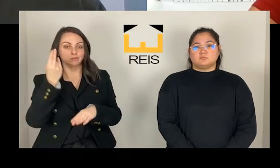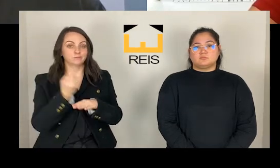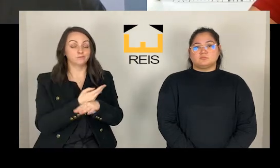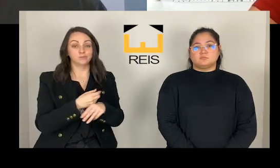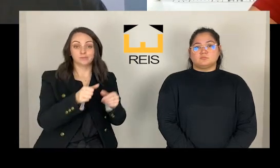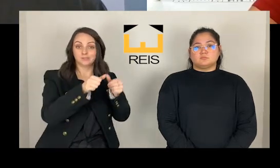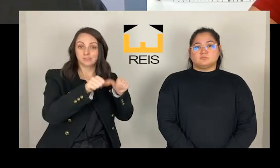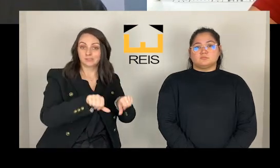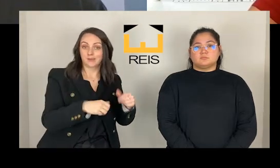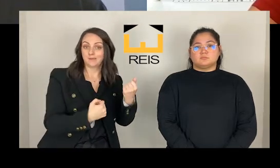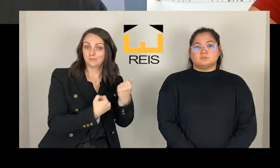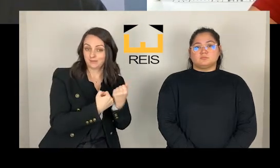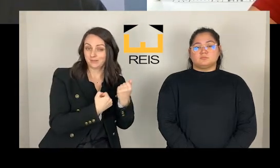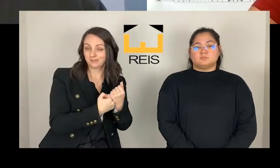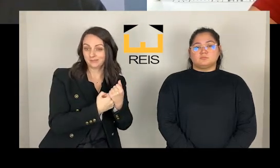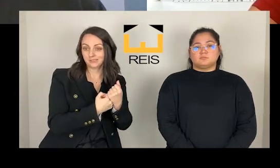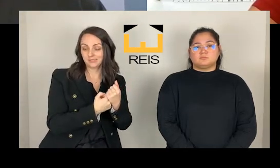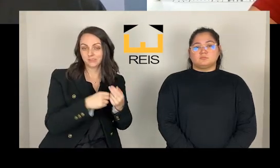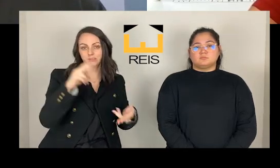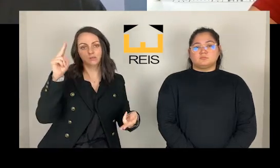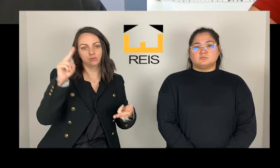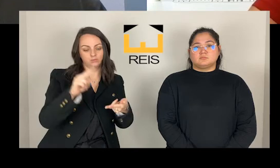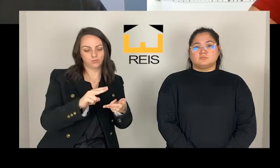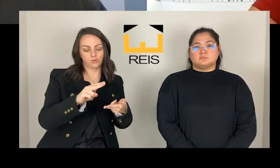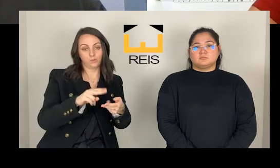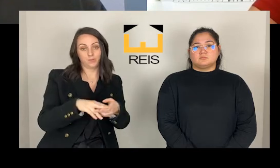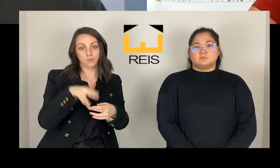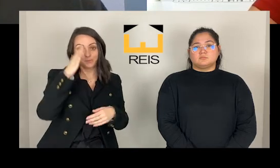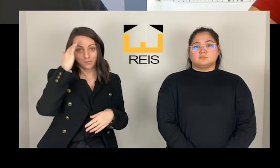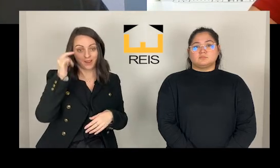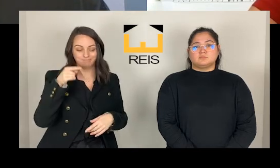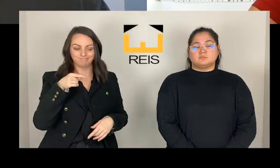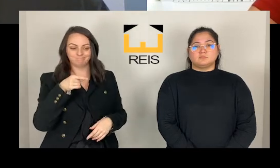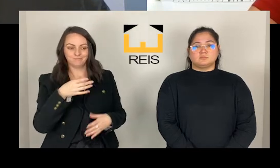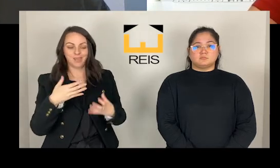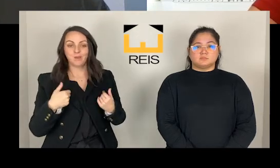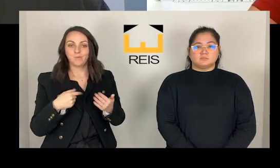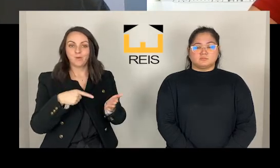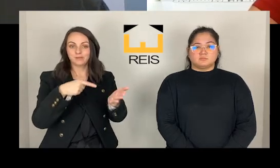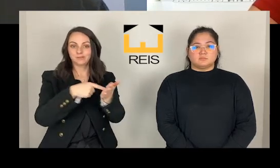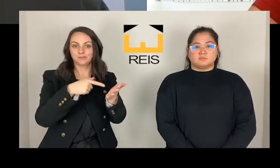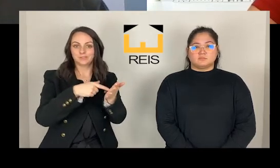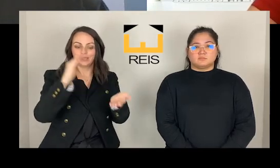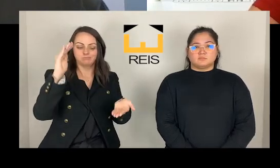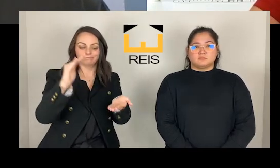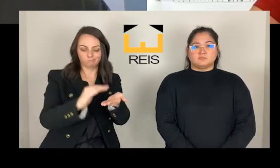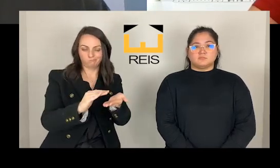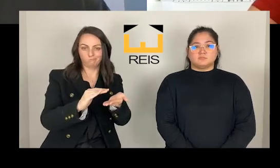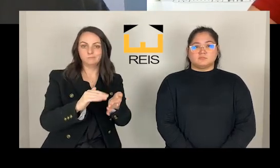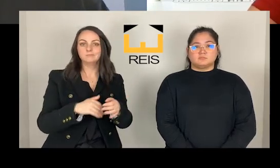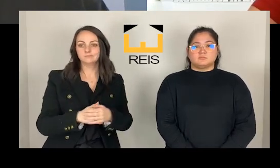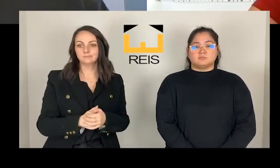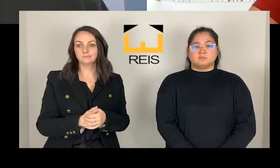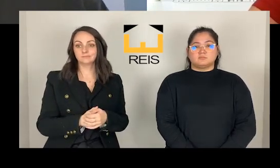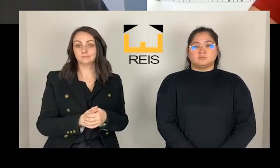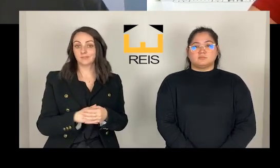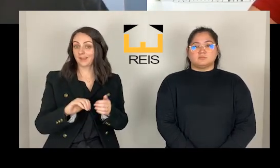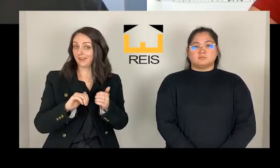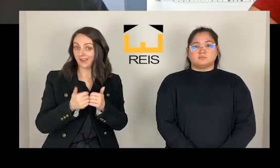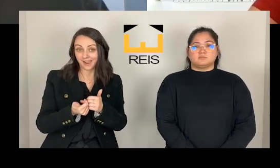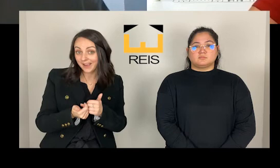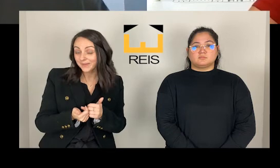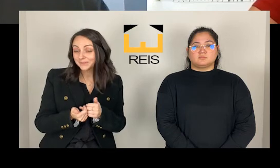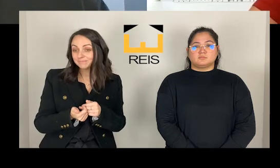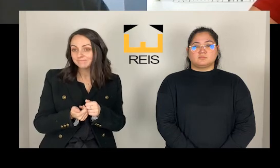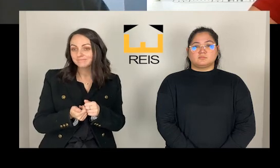be, because most down payment assistance is going to ask you to bring in less debt into the situation. And the way you get to less debt is